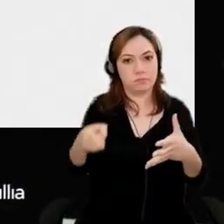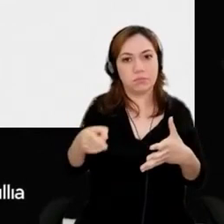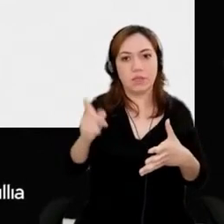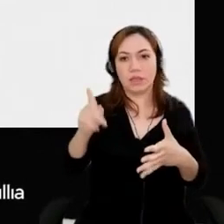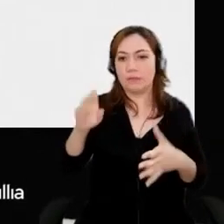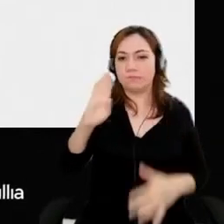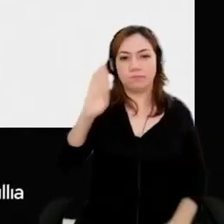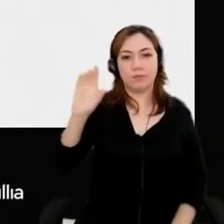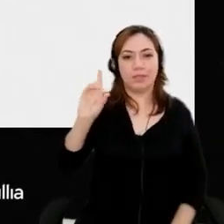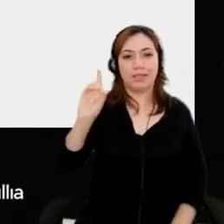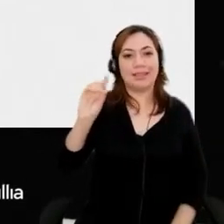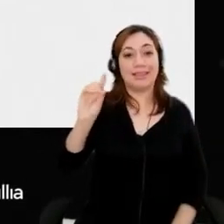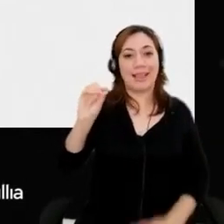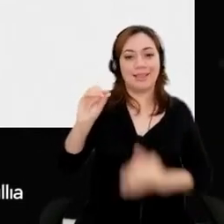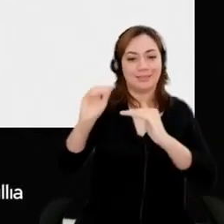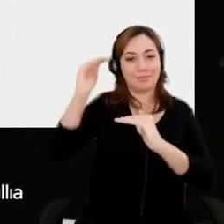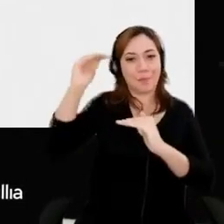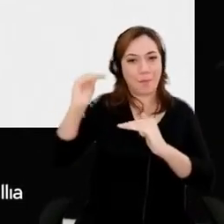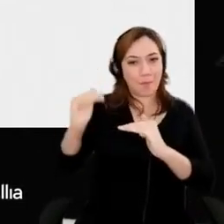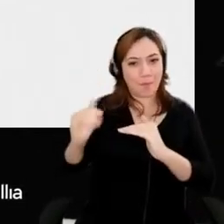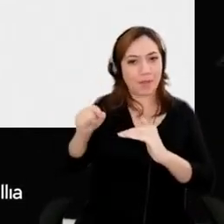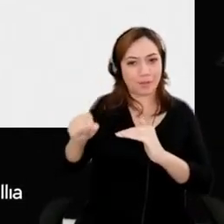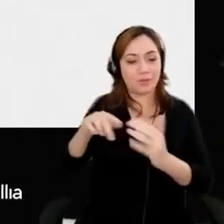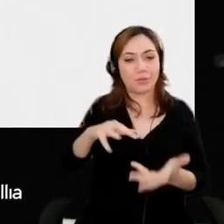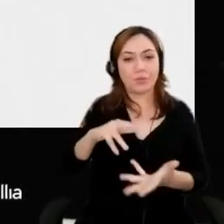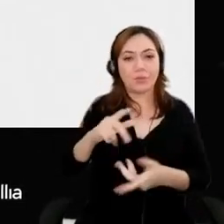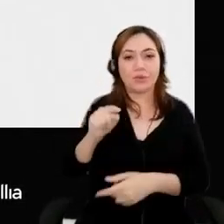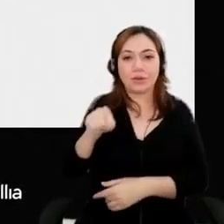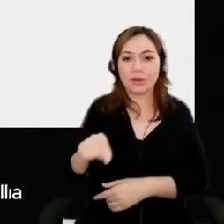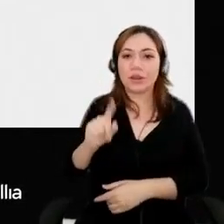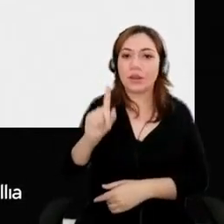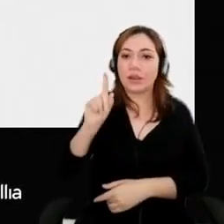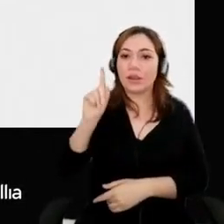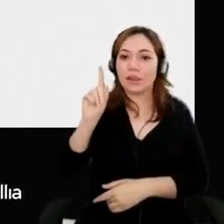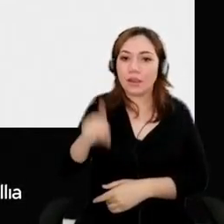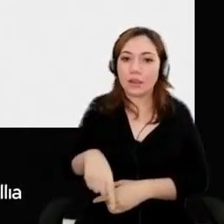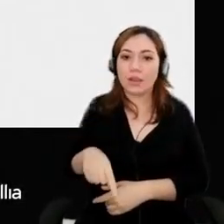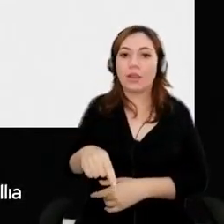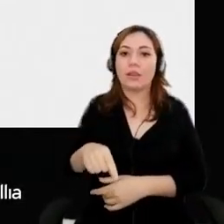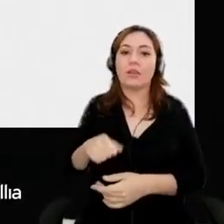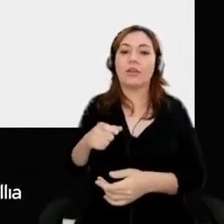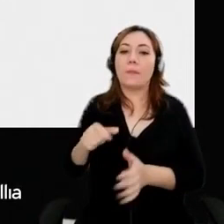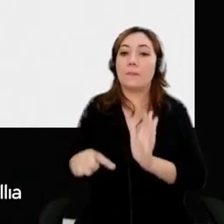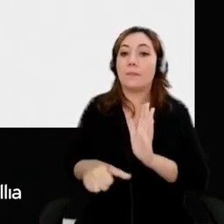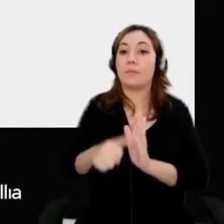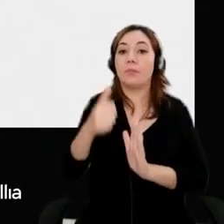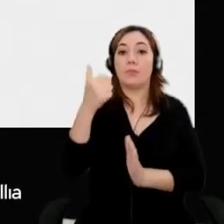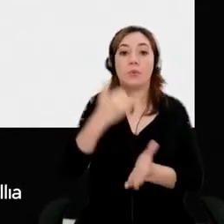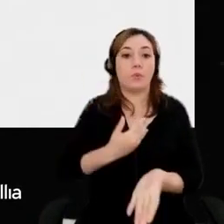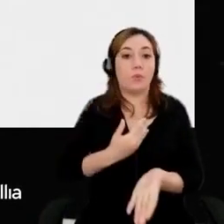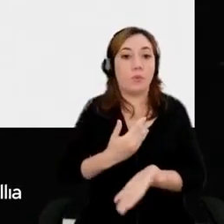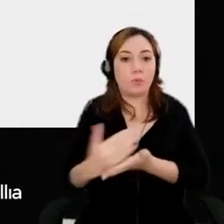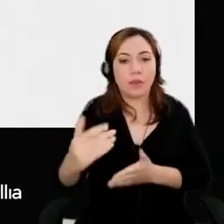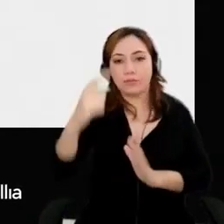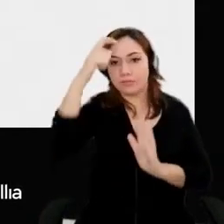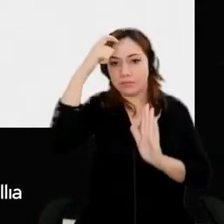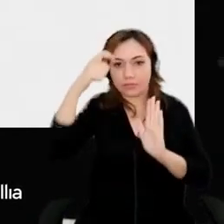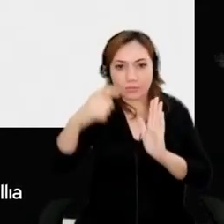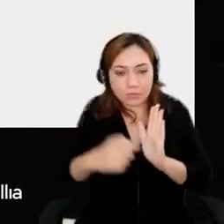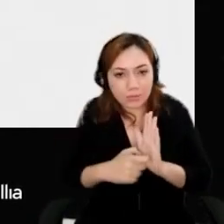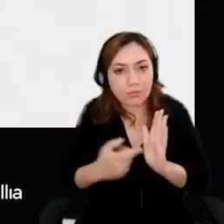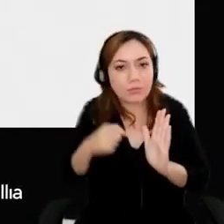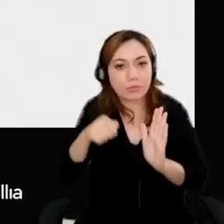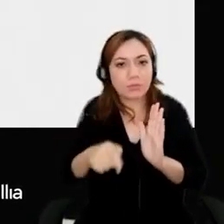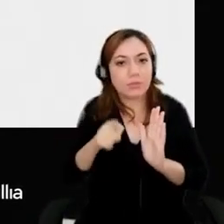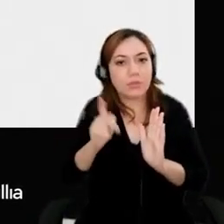world. They have been, first of all, to implement AI cases, they have been going back to the data, right,